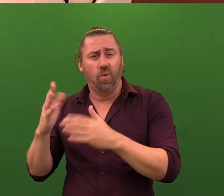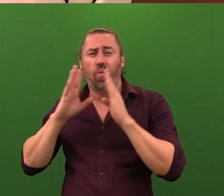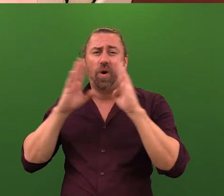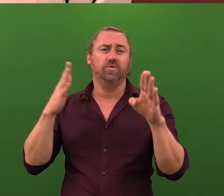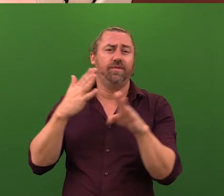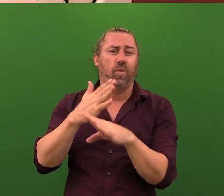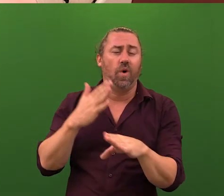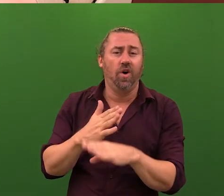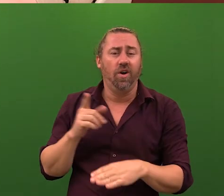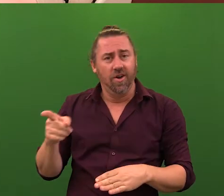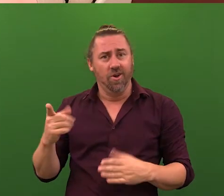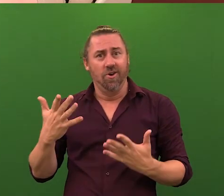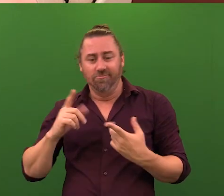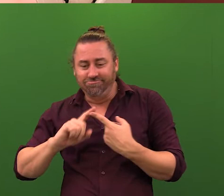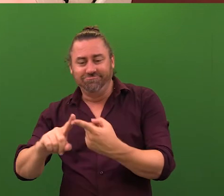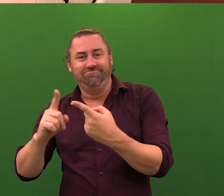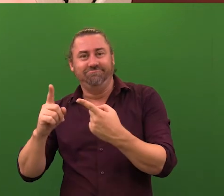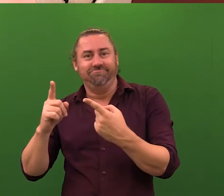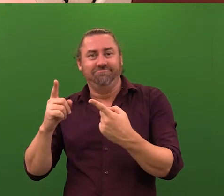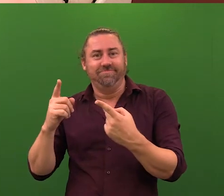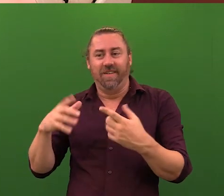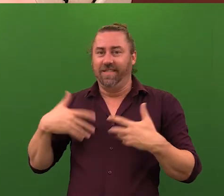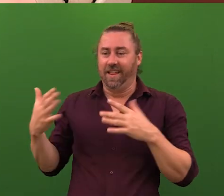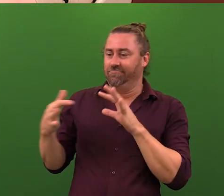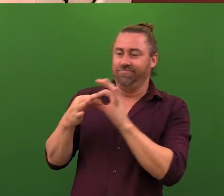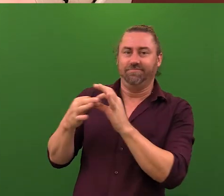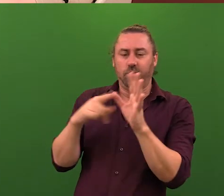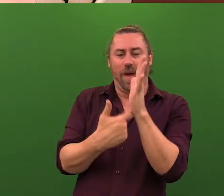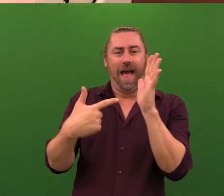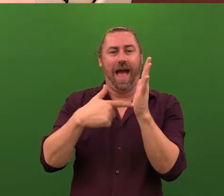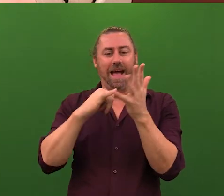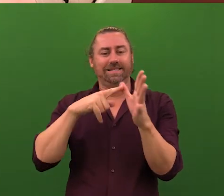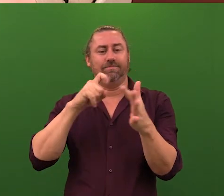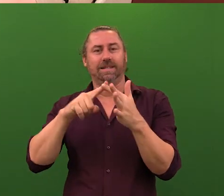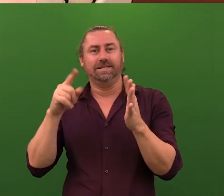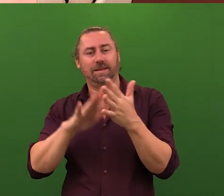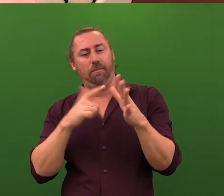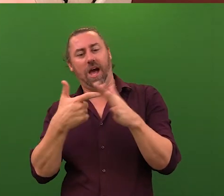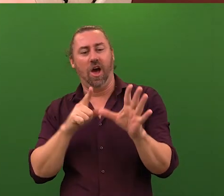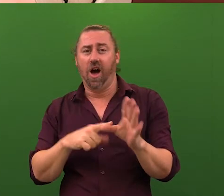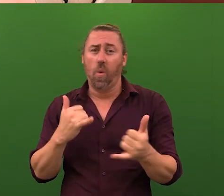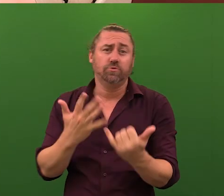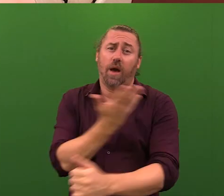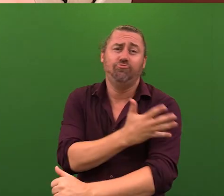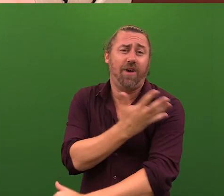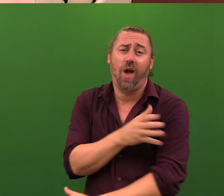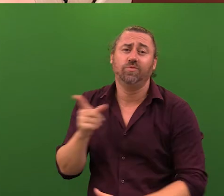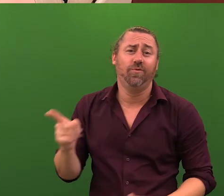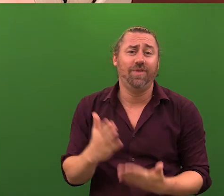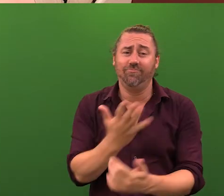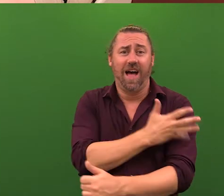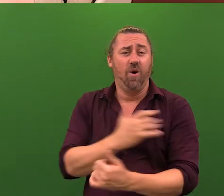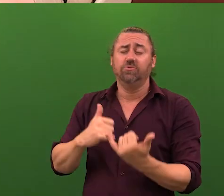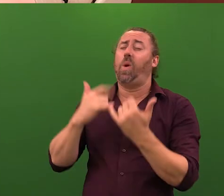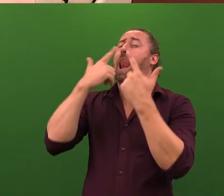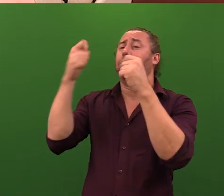incredible work and for continuing this relationship with Art Space Mackay. We're very, very proud of you and we're super privileged